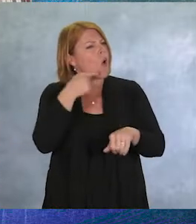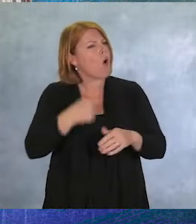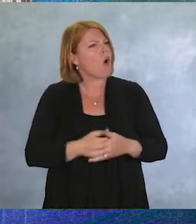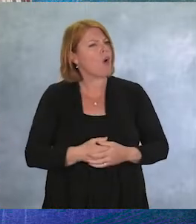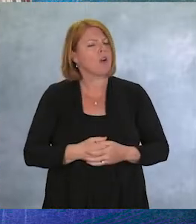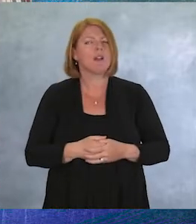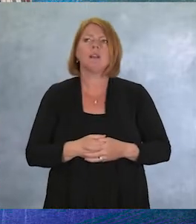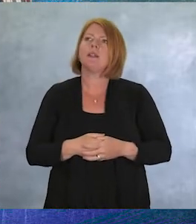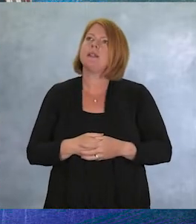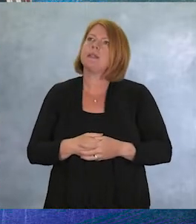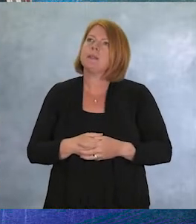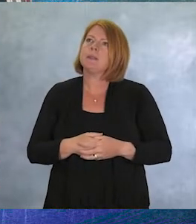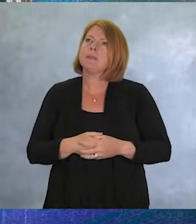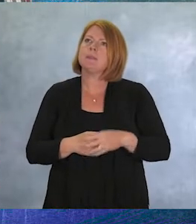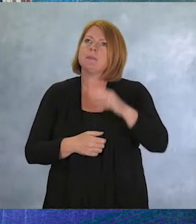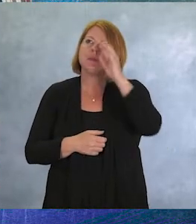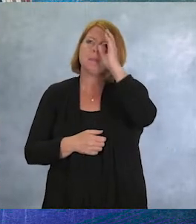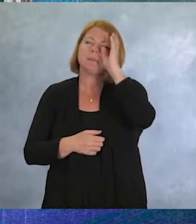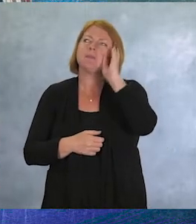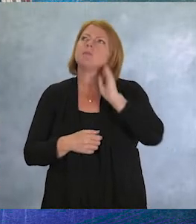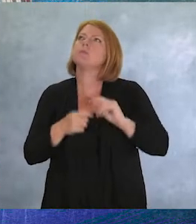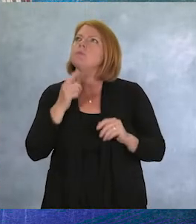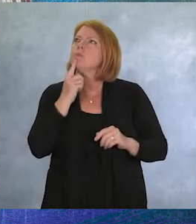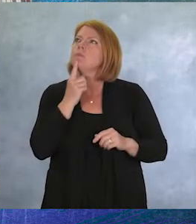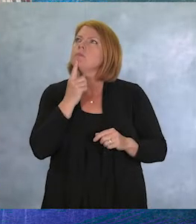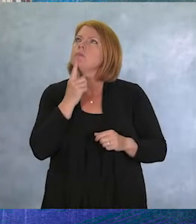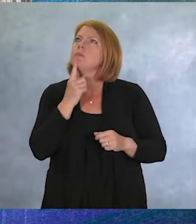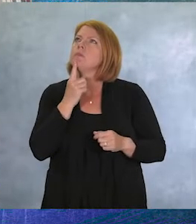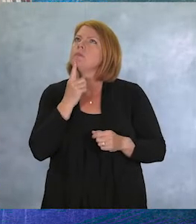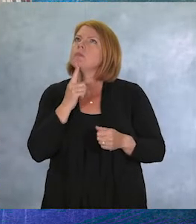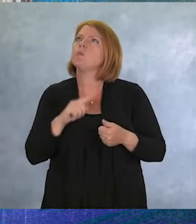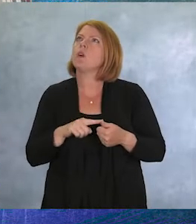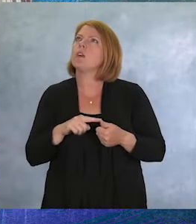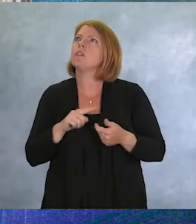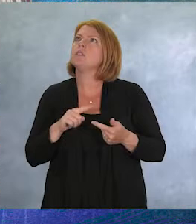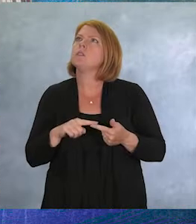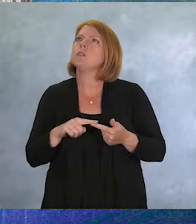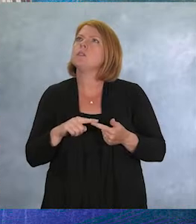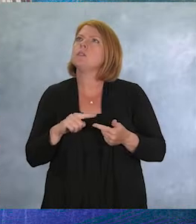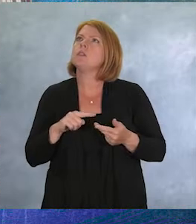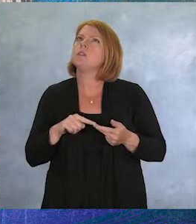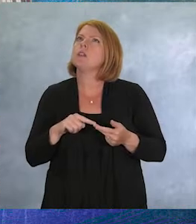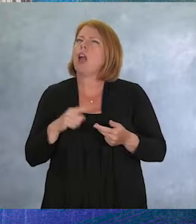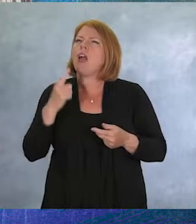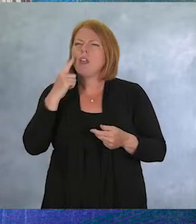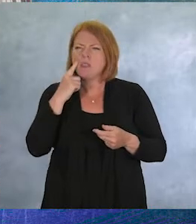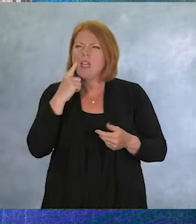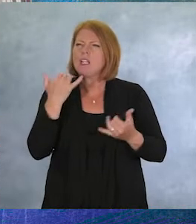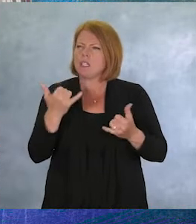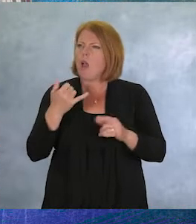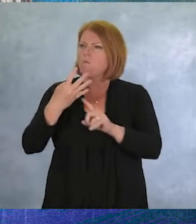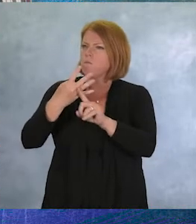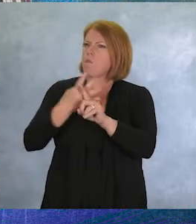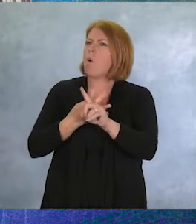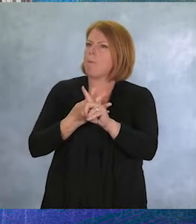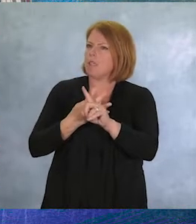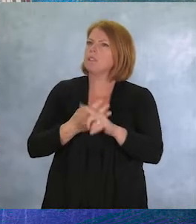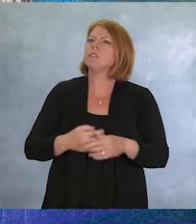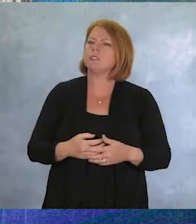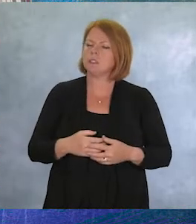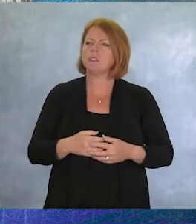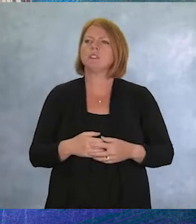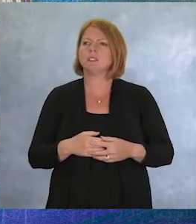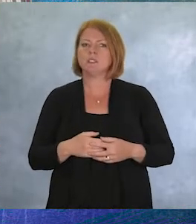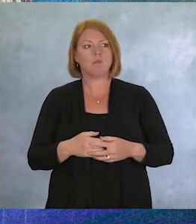1, 2, 3, I think it was 4 months. 4